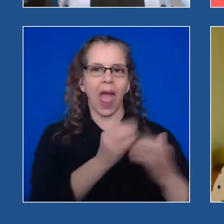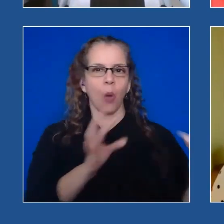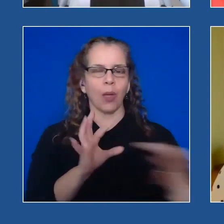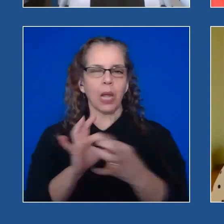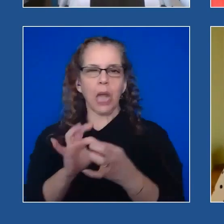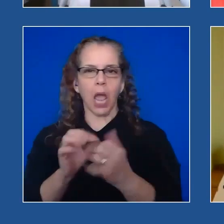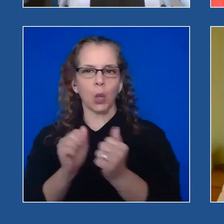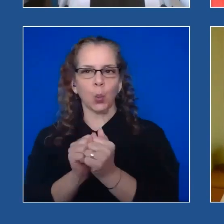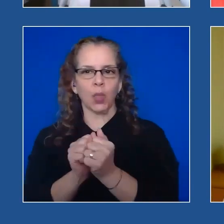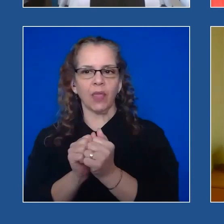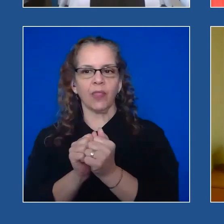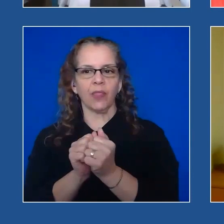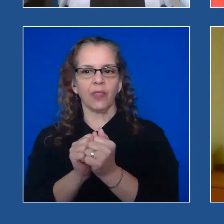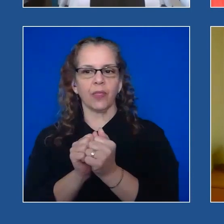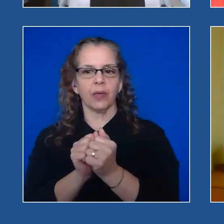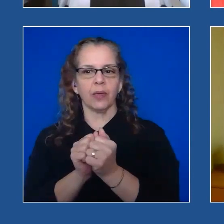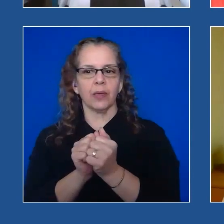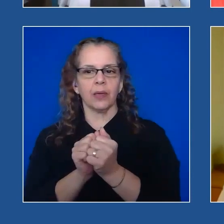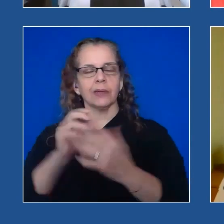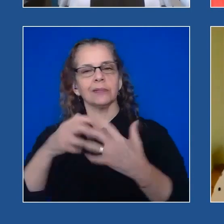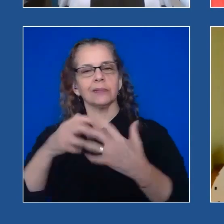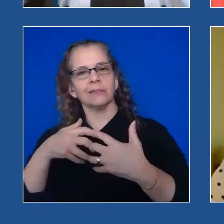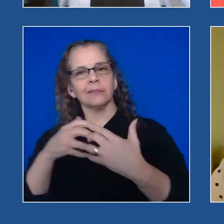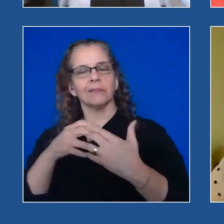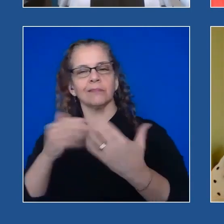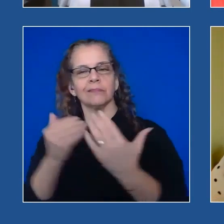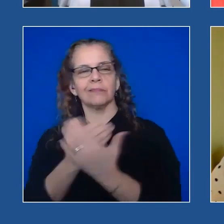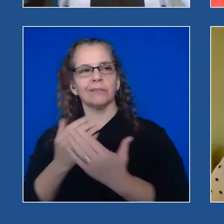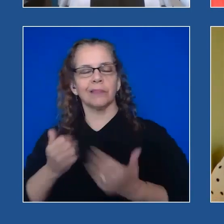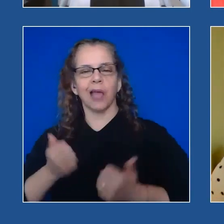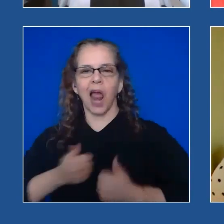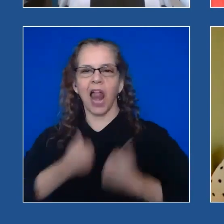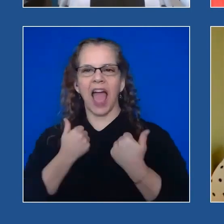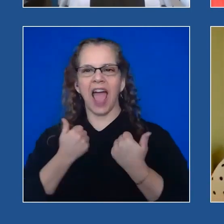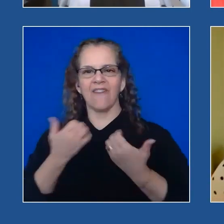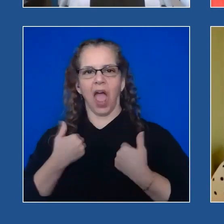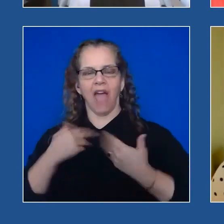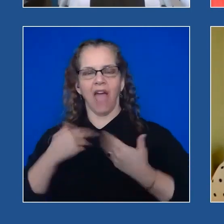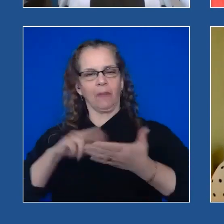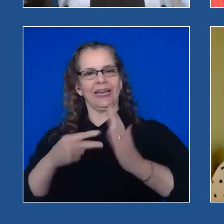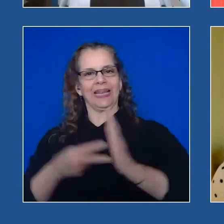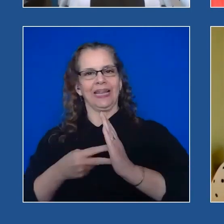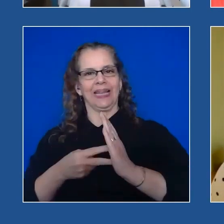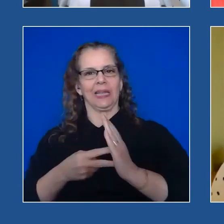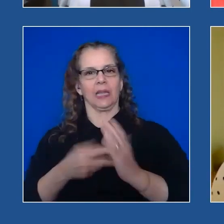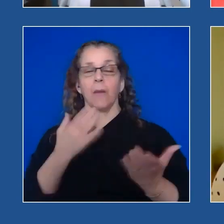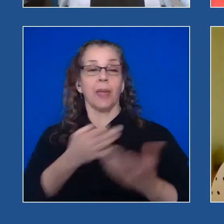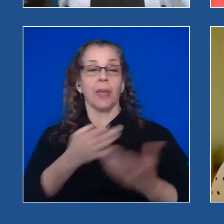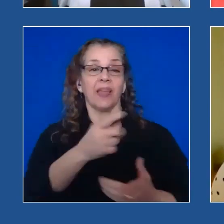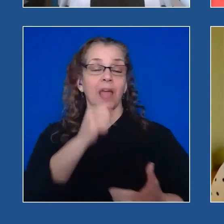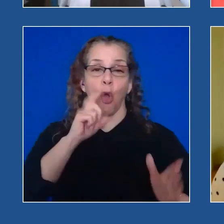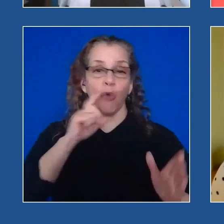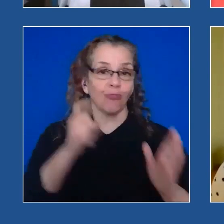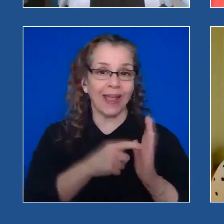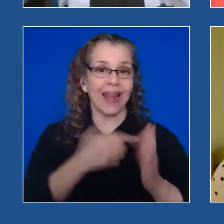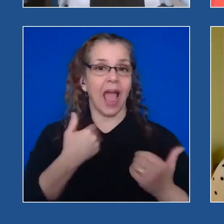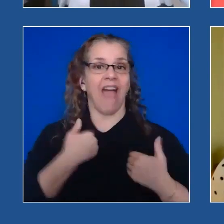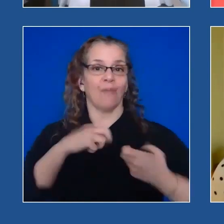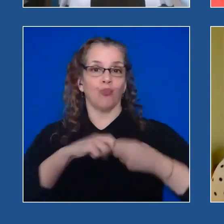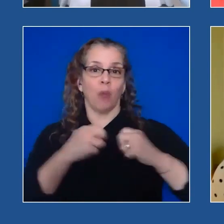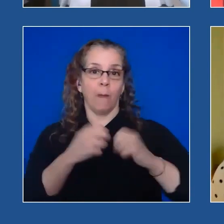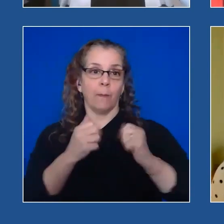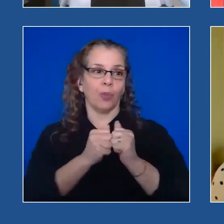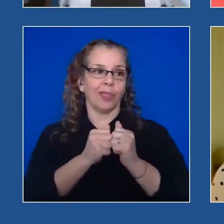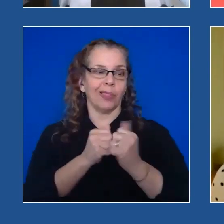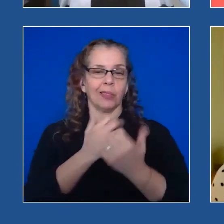building a life of meaning? They may not agree with the fact that they need treatment or that they have a substance use problem, but they may connect with,